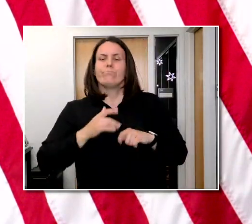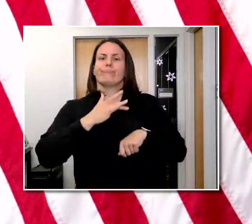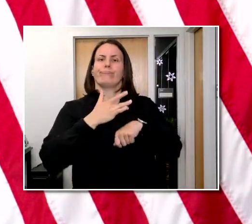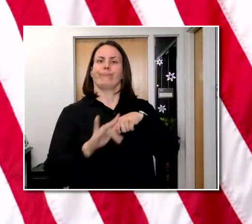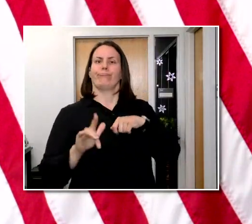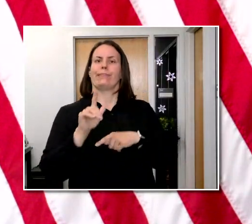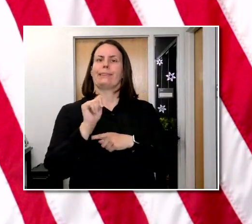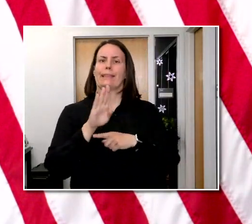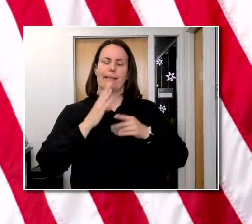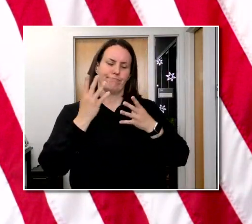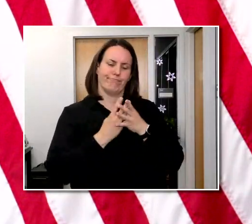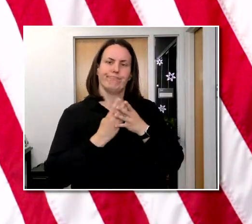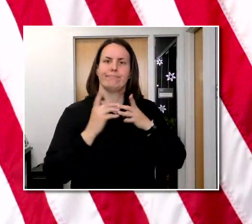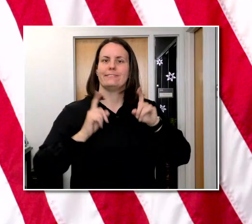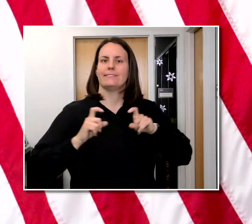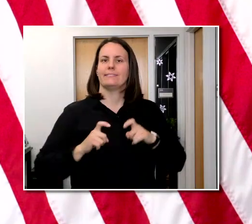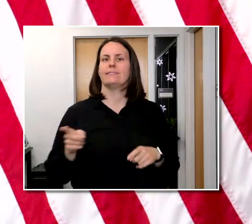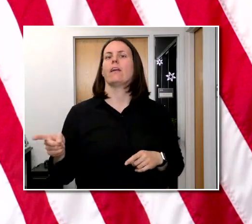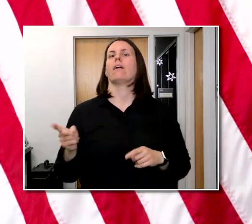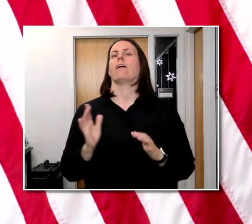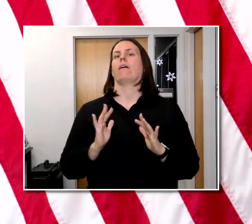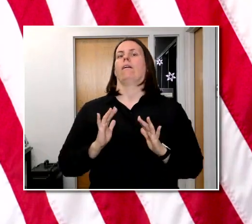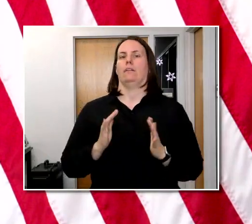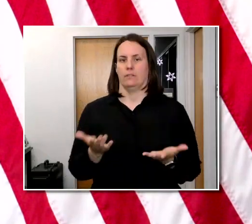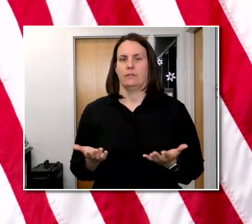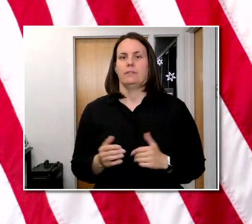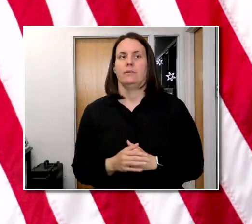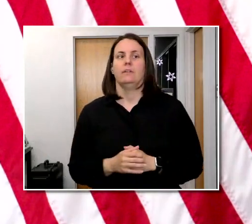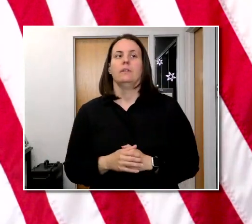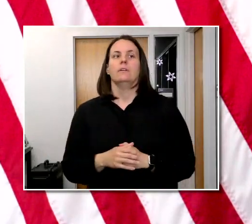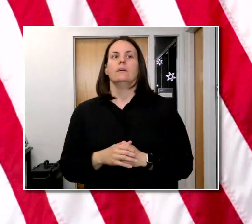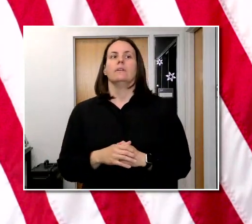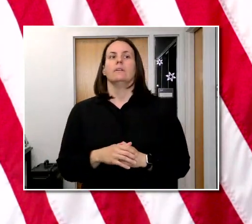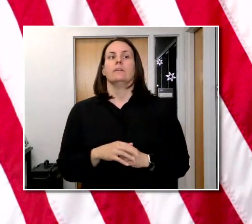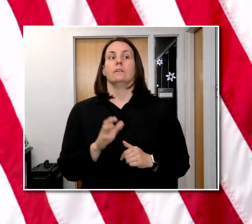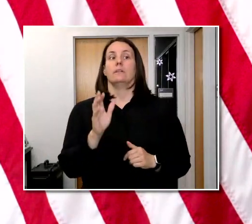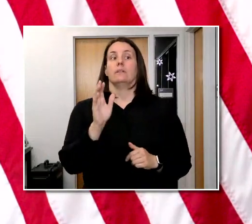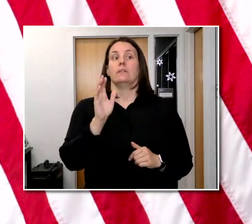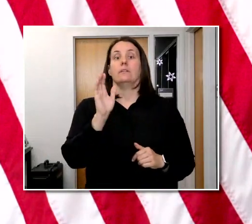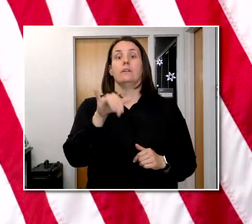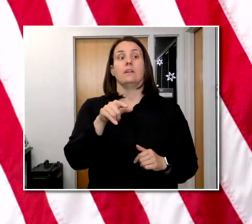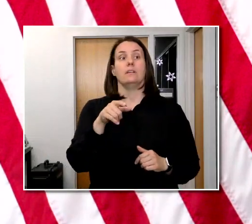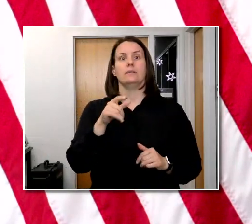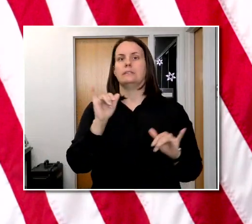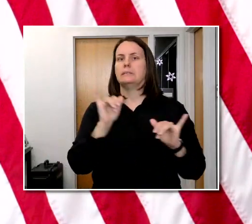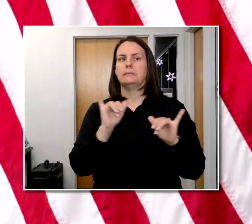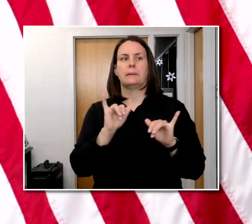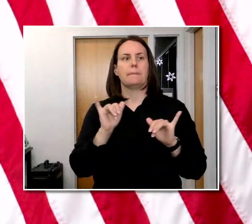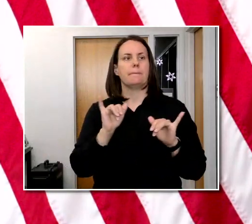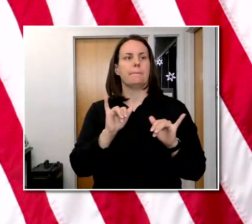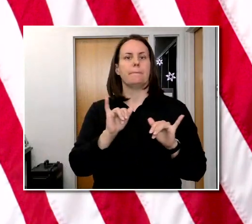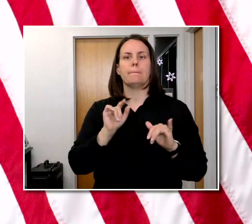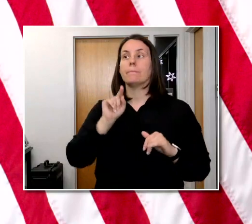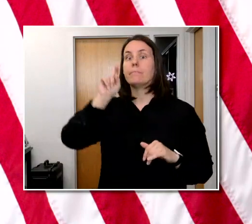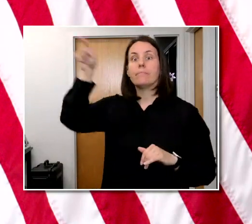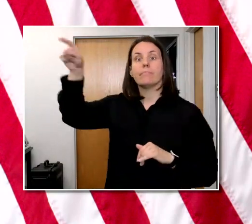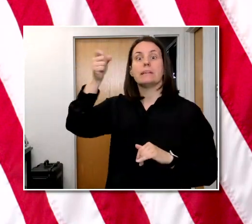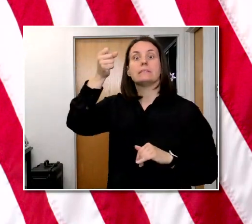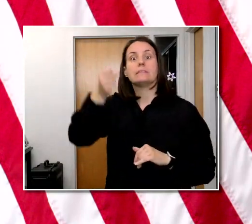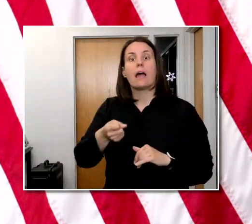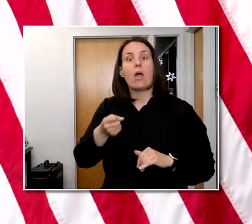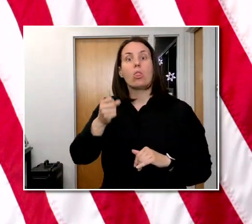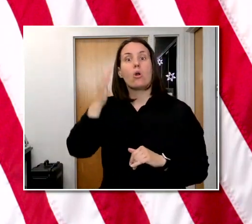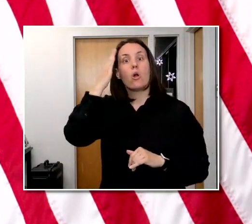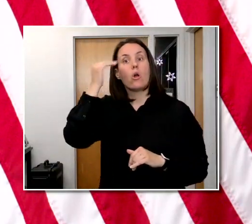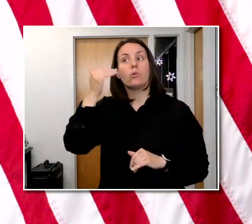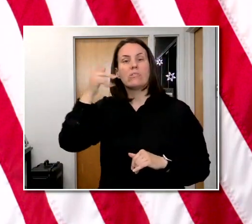implement a strategy that is similar to places like South Korea that did extensive testing to know who has the virus so